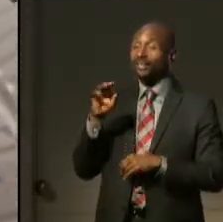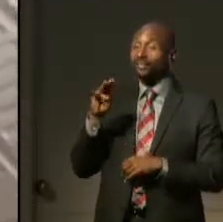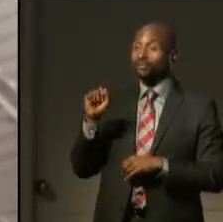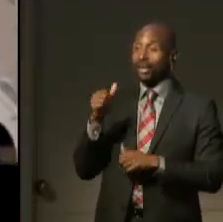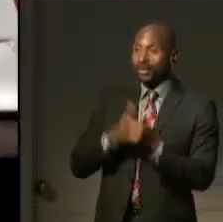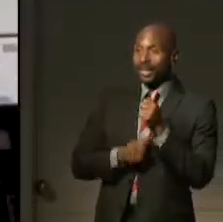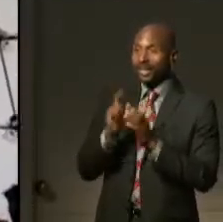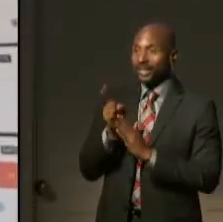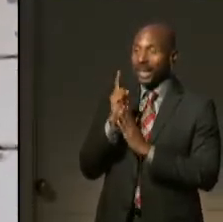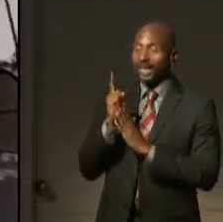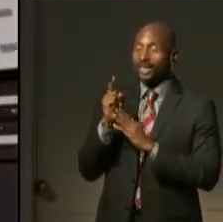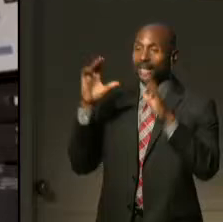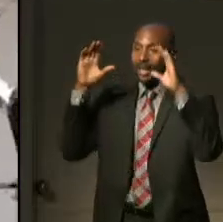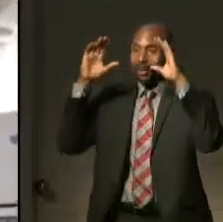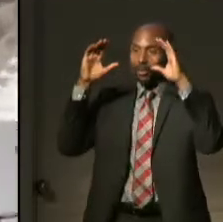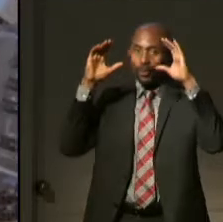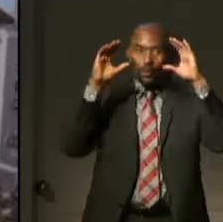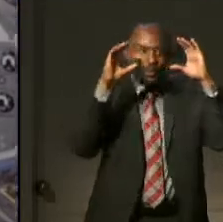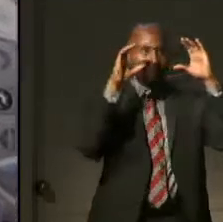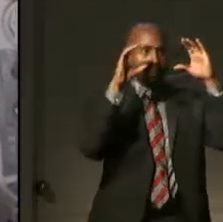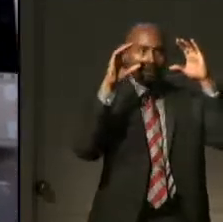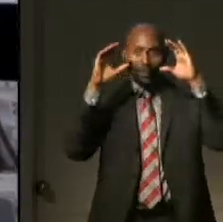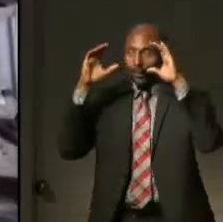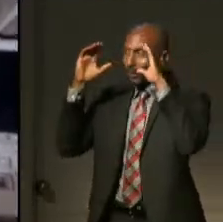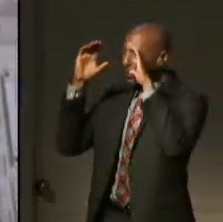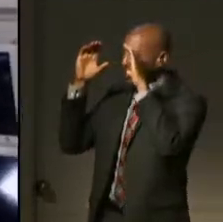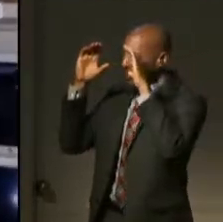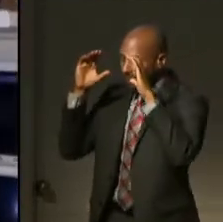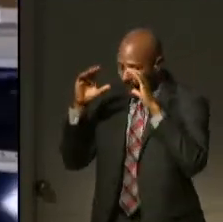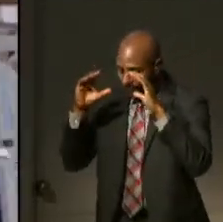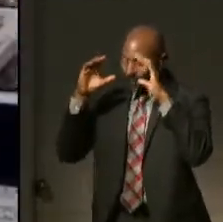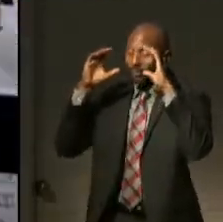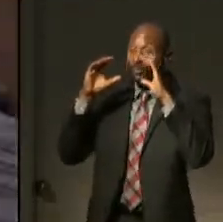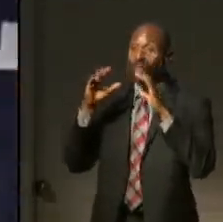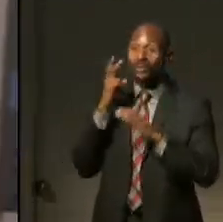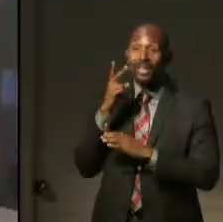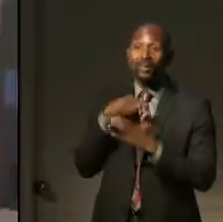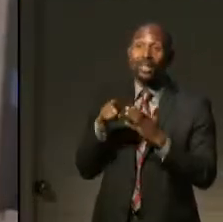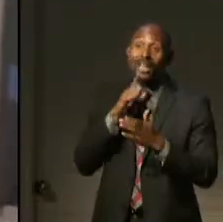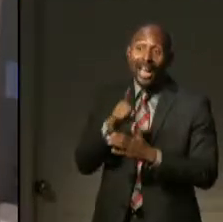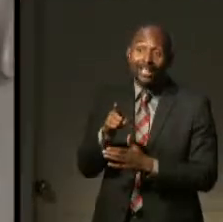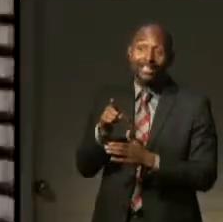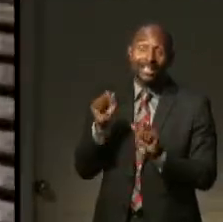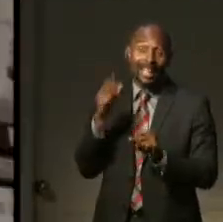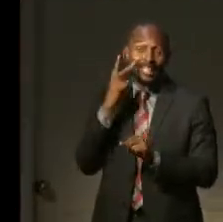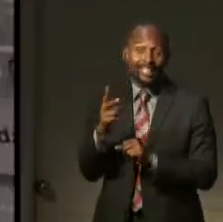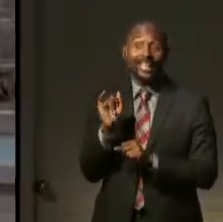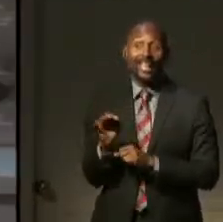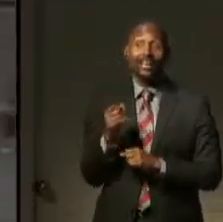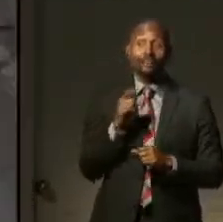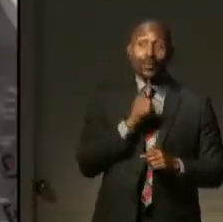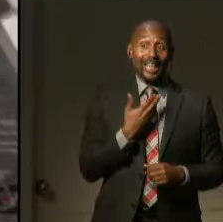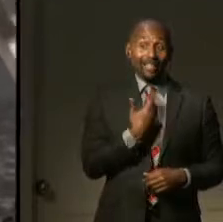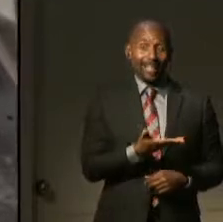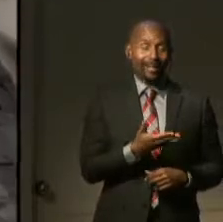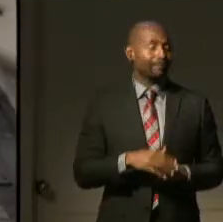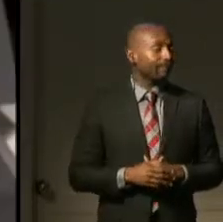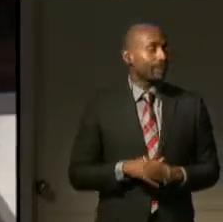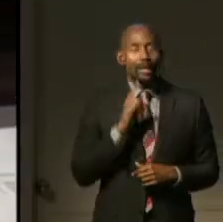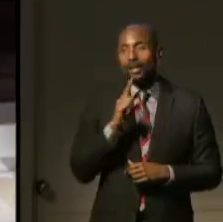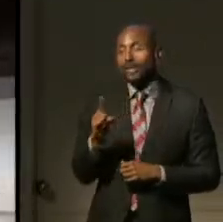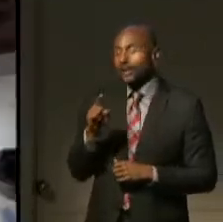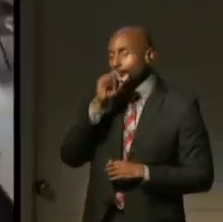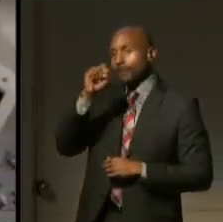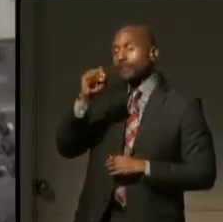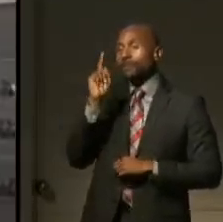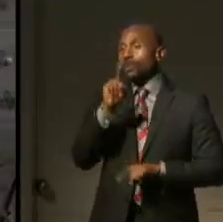you were actually sitting there. So for me, it was a very exciting project. I'd love to get into the flight deck of the space shuttle, but limited time